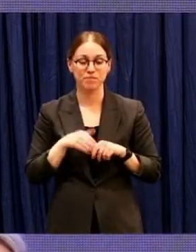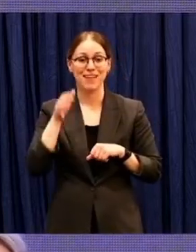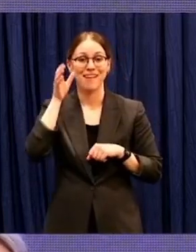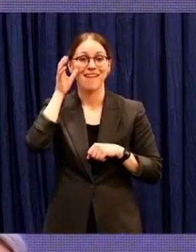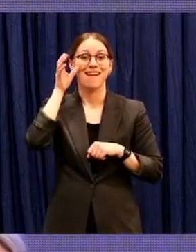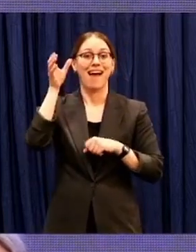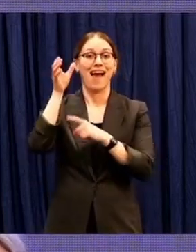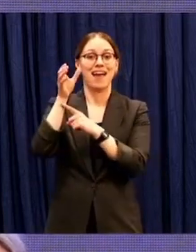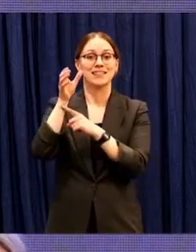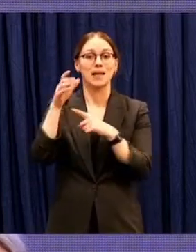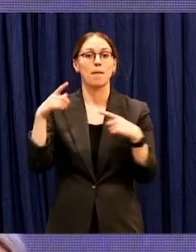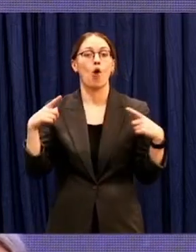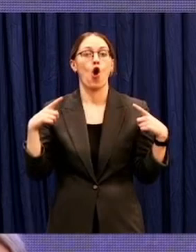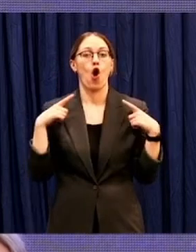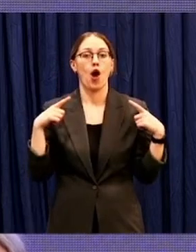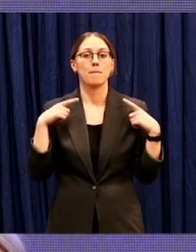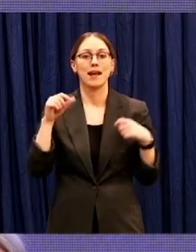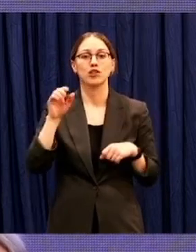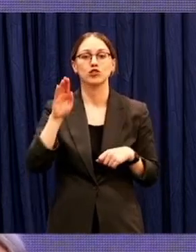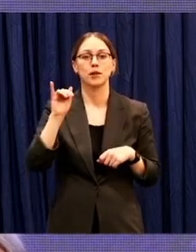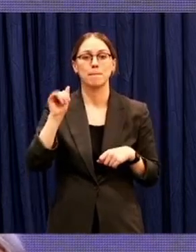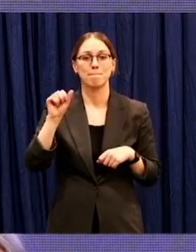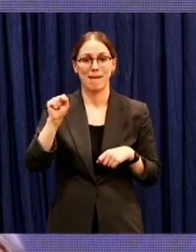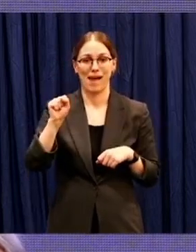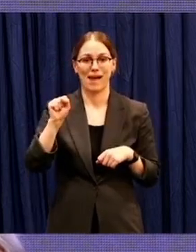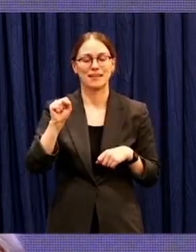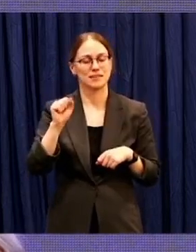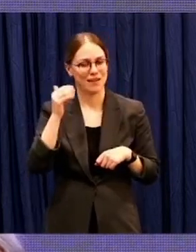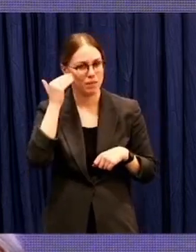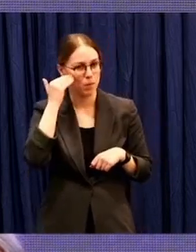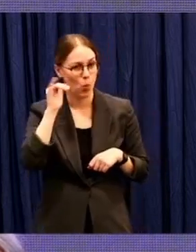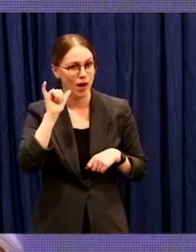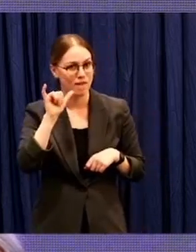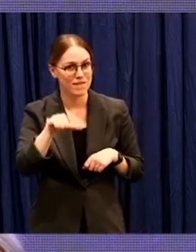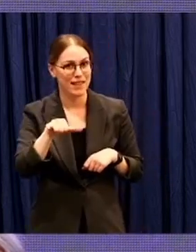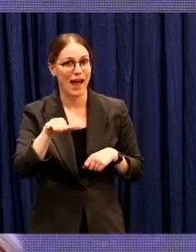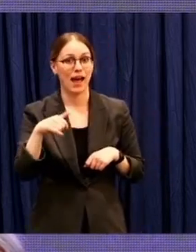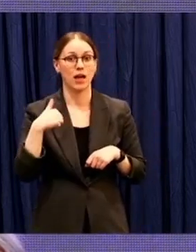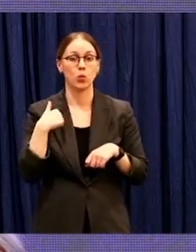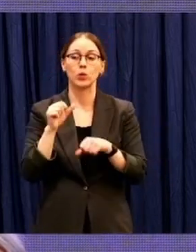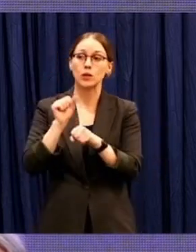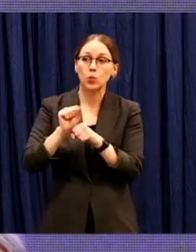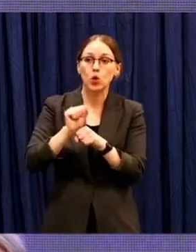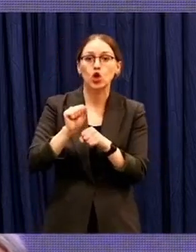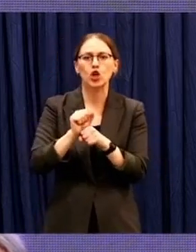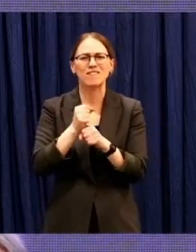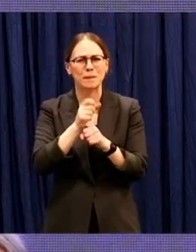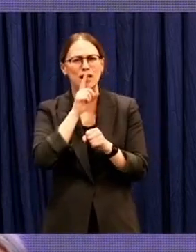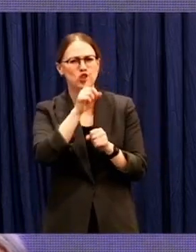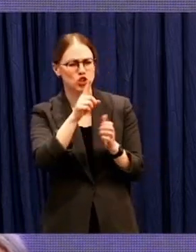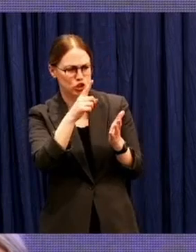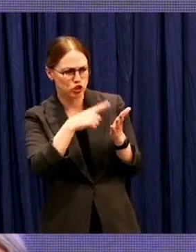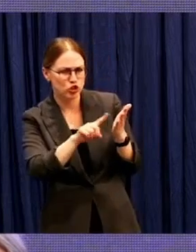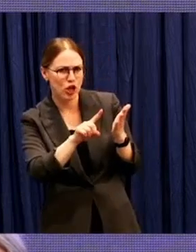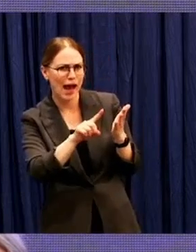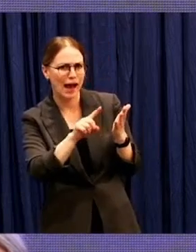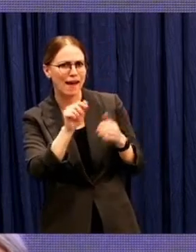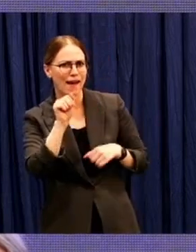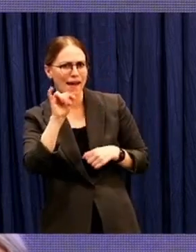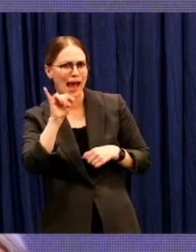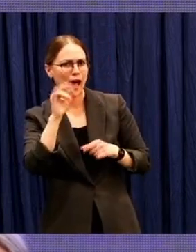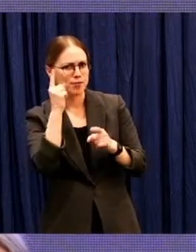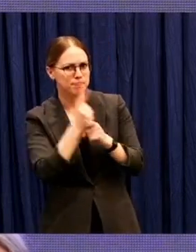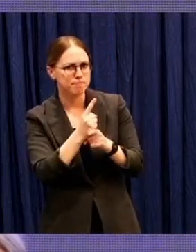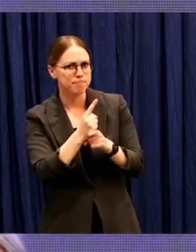called automation bias that we all need to be aware of as we do work that checks the AI's accuracy. Humans have a tendency to think that